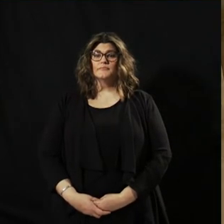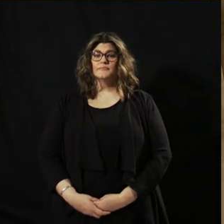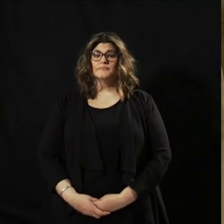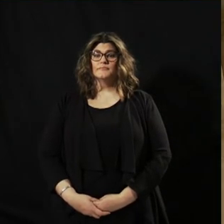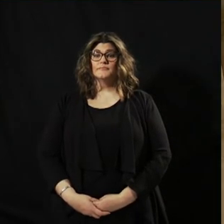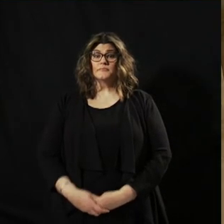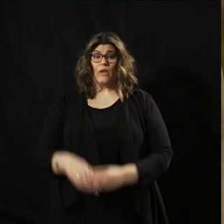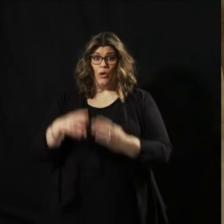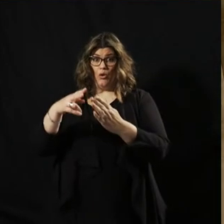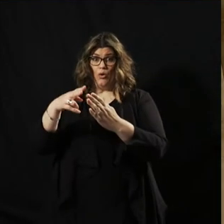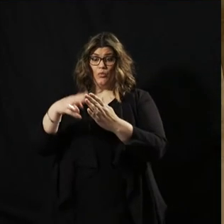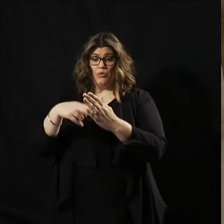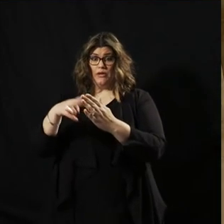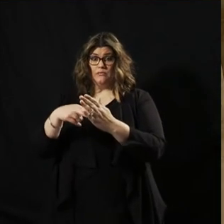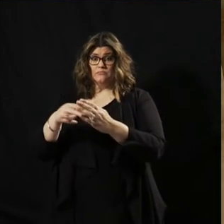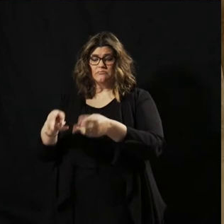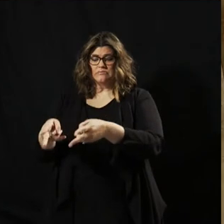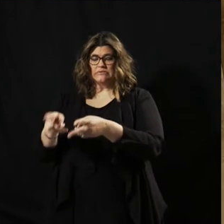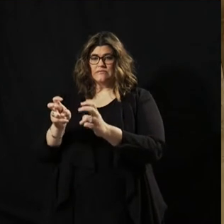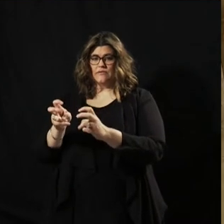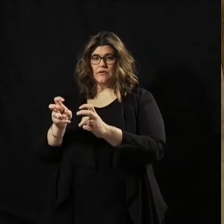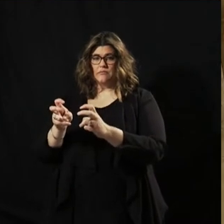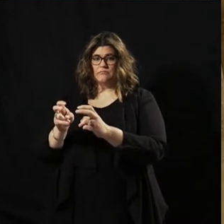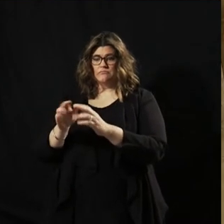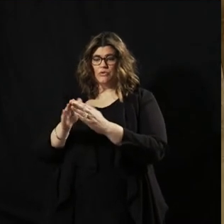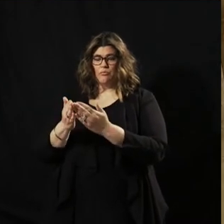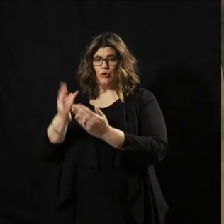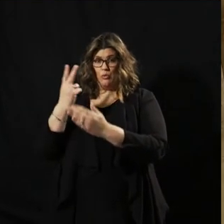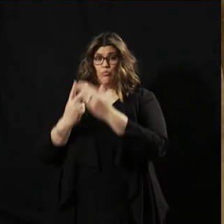A reading from the book of the prophet Isaiah.